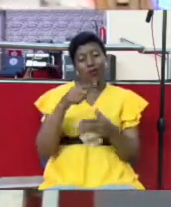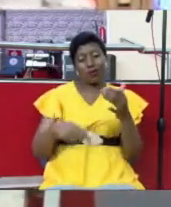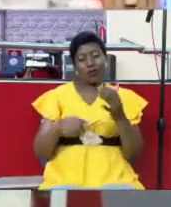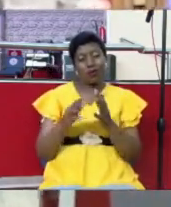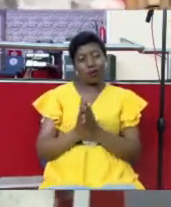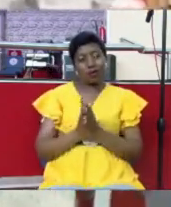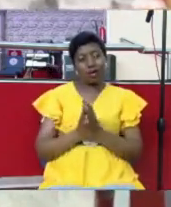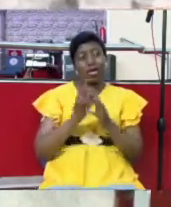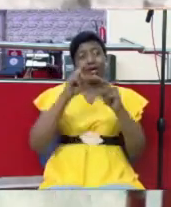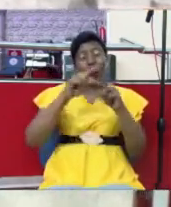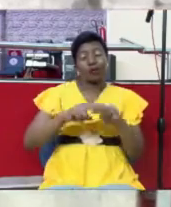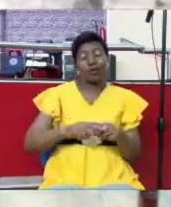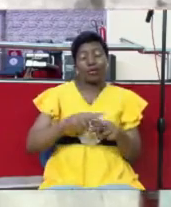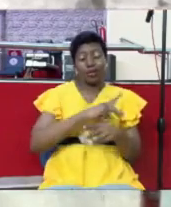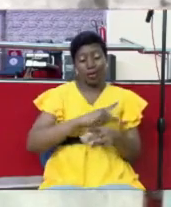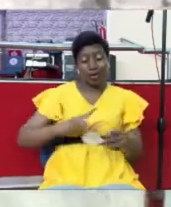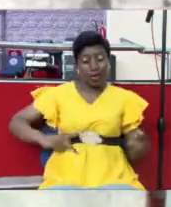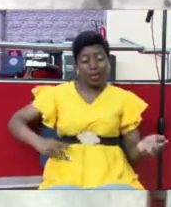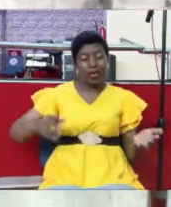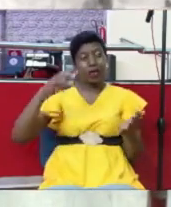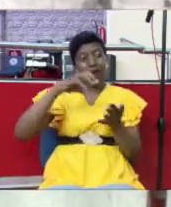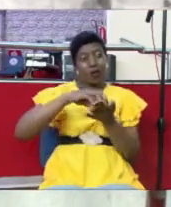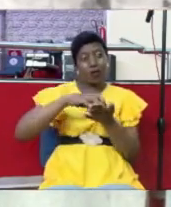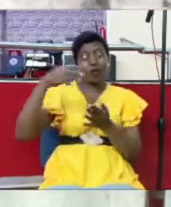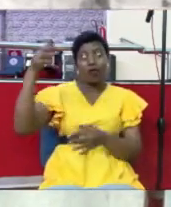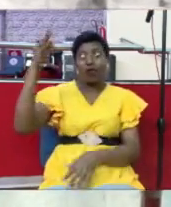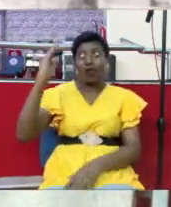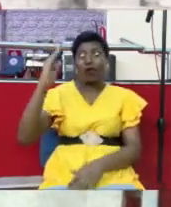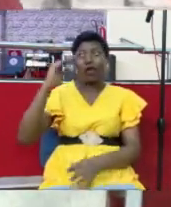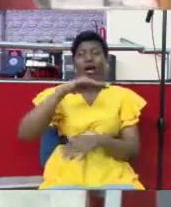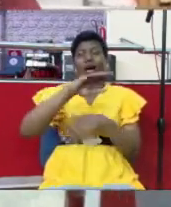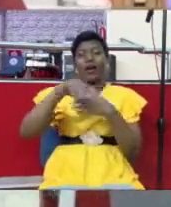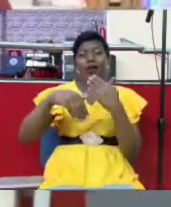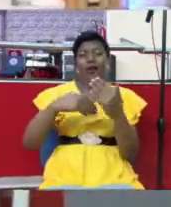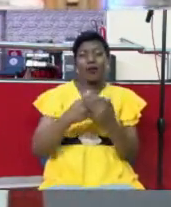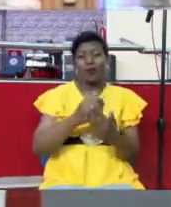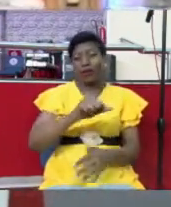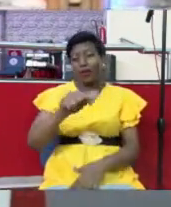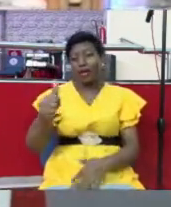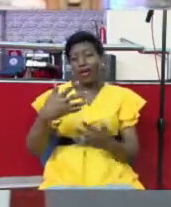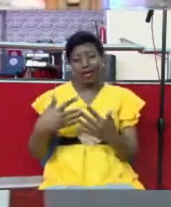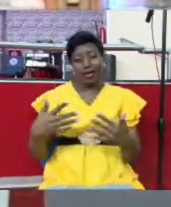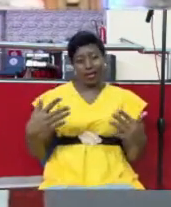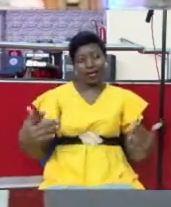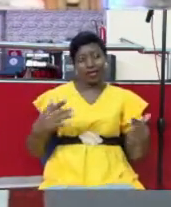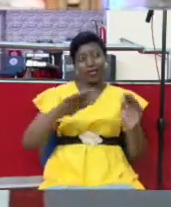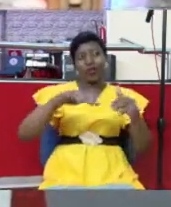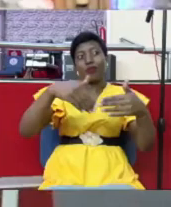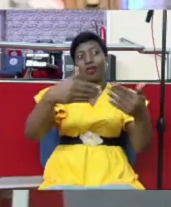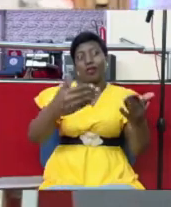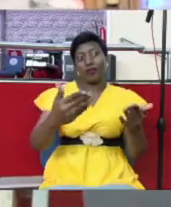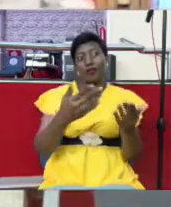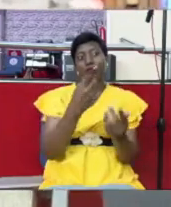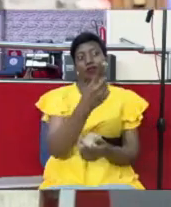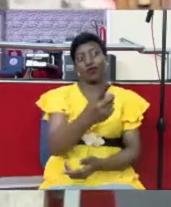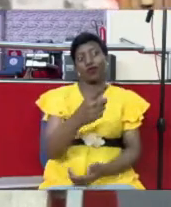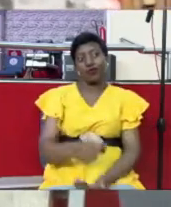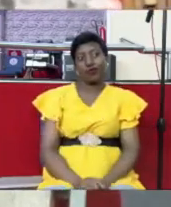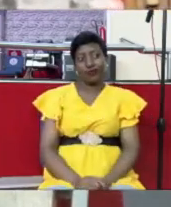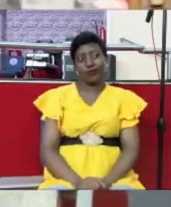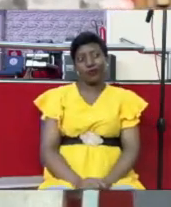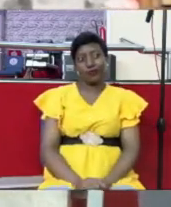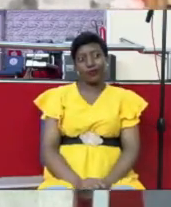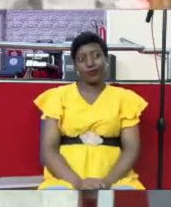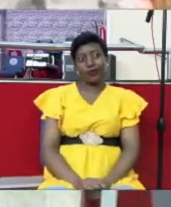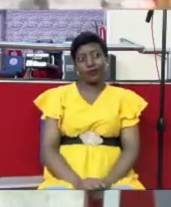and his righteousness, then all these other things mutapewa kama ugali sosa. Ya kwamba ukatafute ufalme wake,